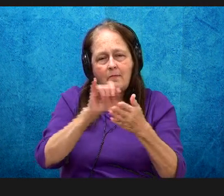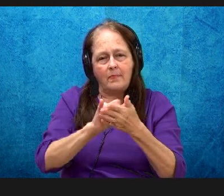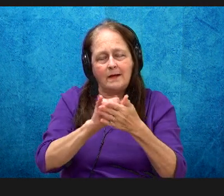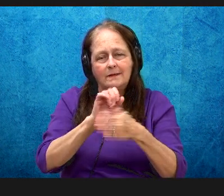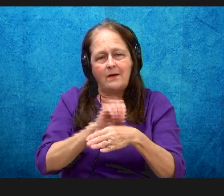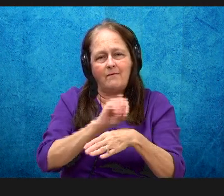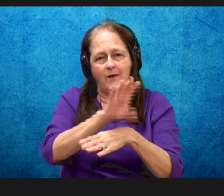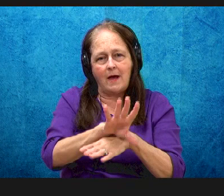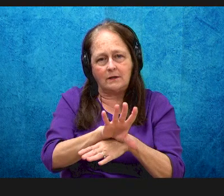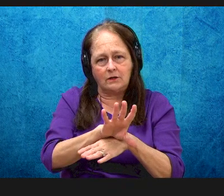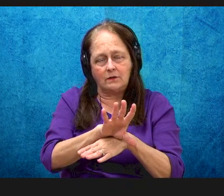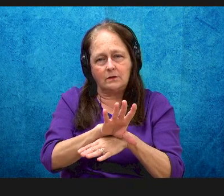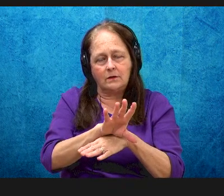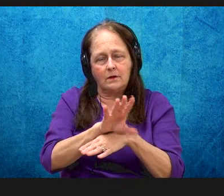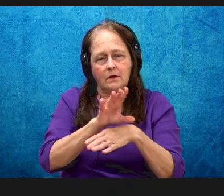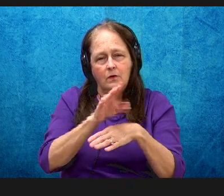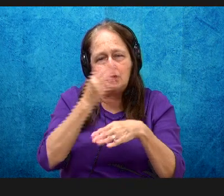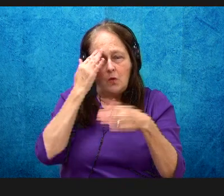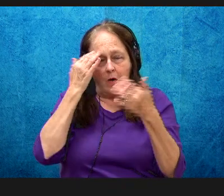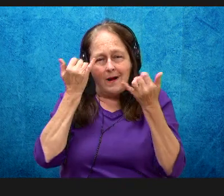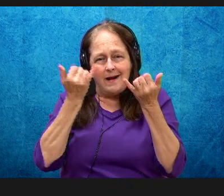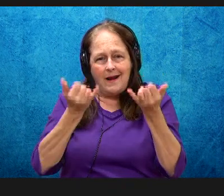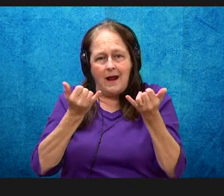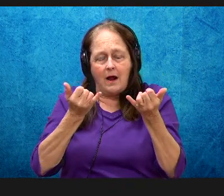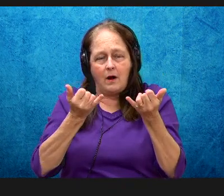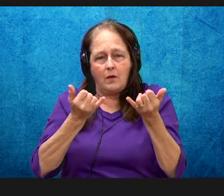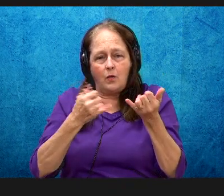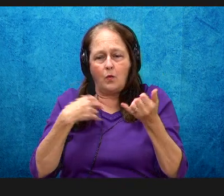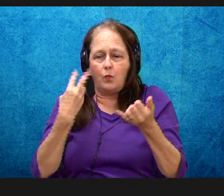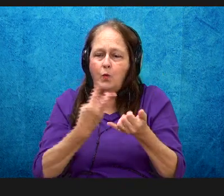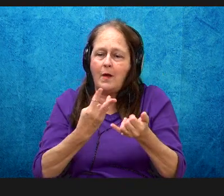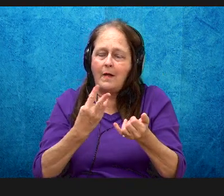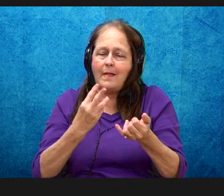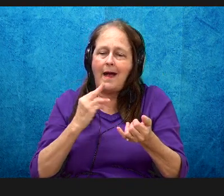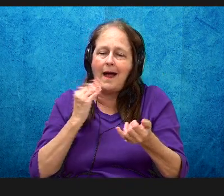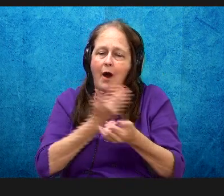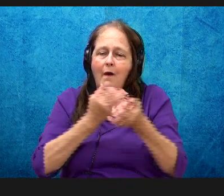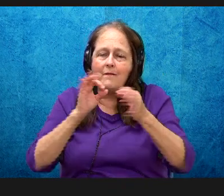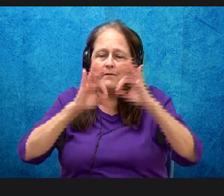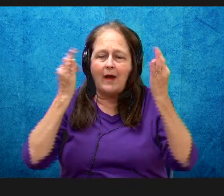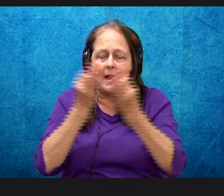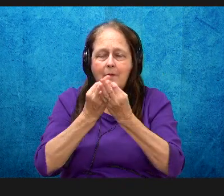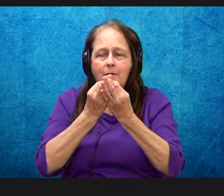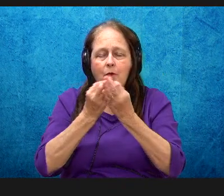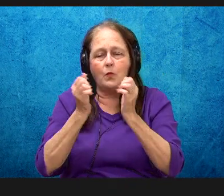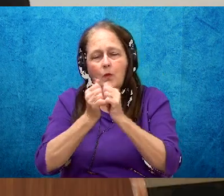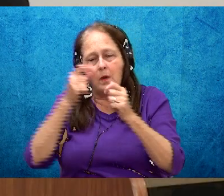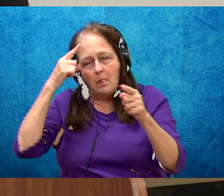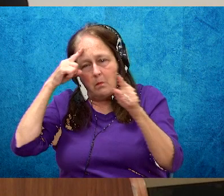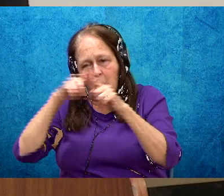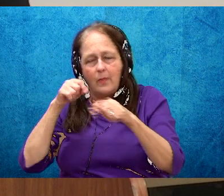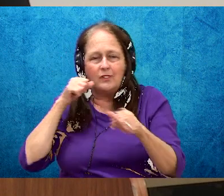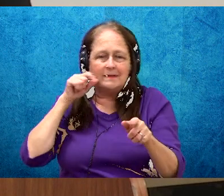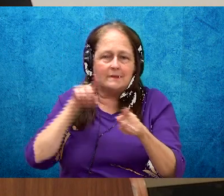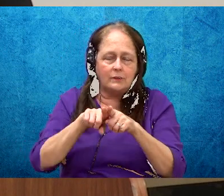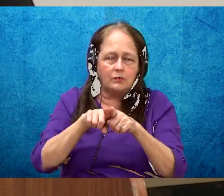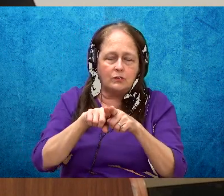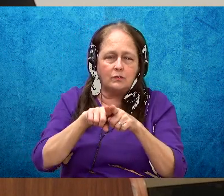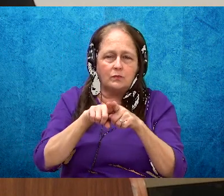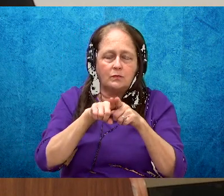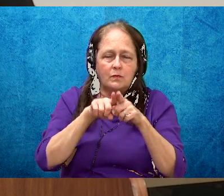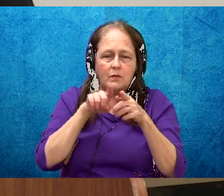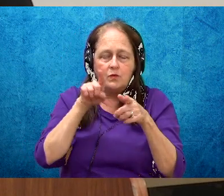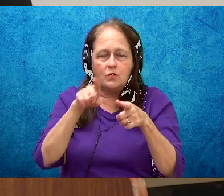effect. Kind of like now, we're spending a lot of time with our families, and you probably are interacting with your brothers and sisters. So if